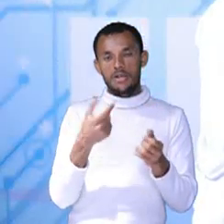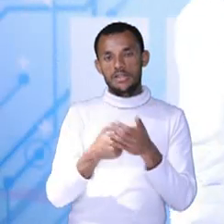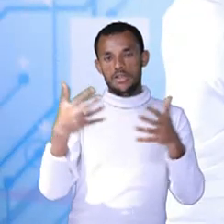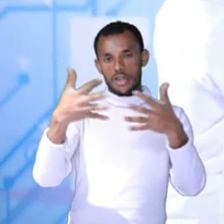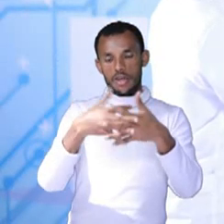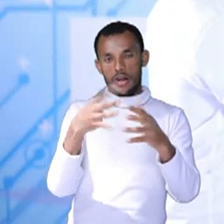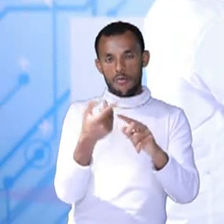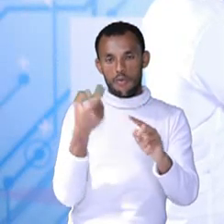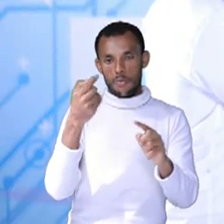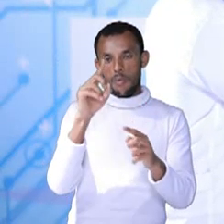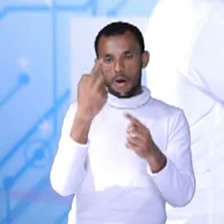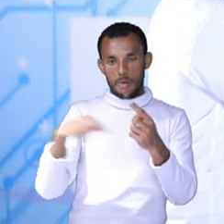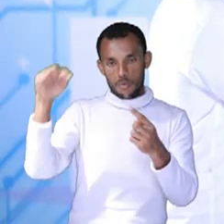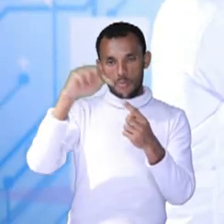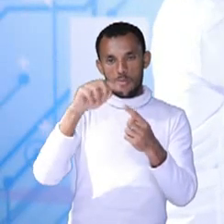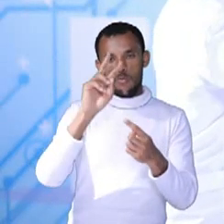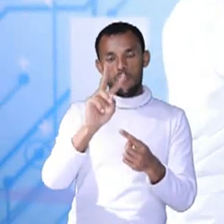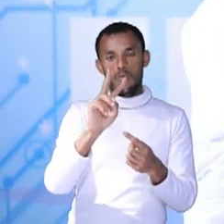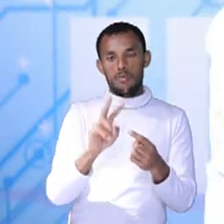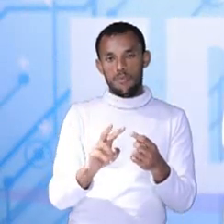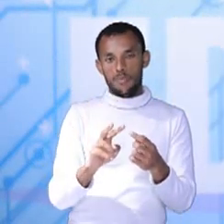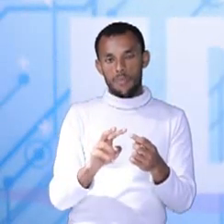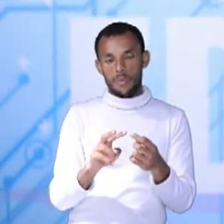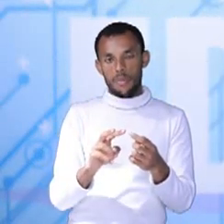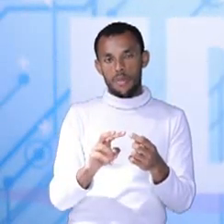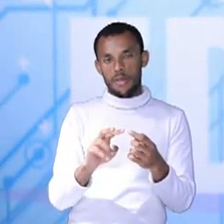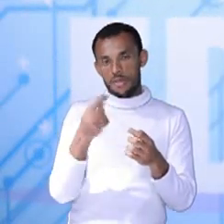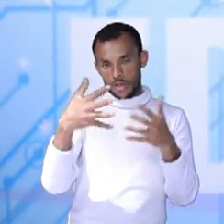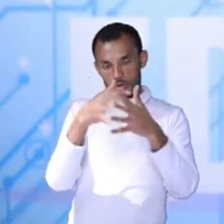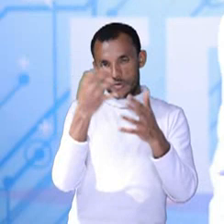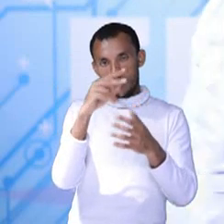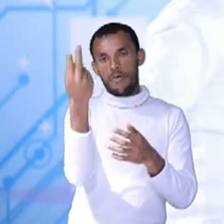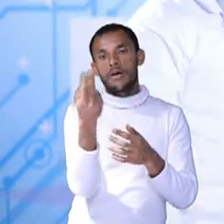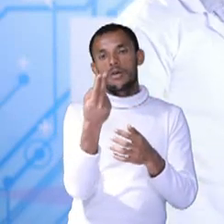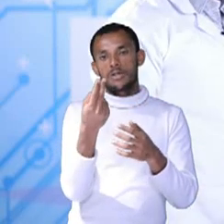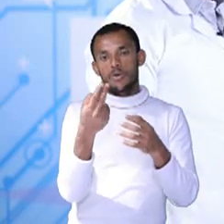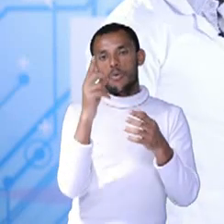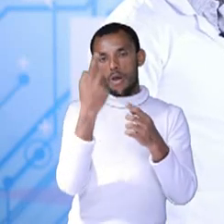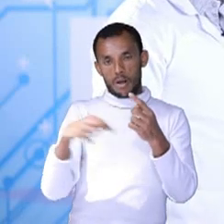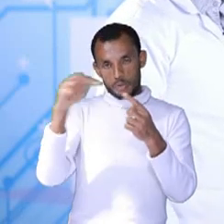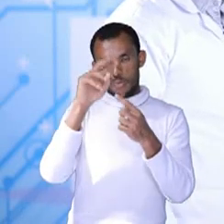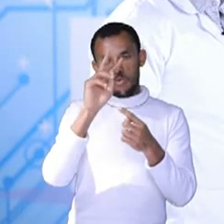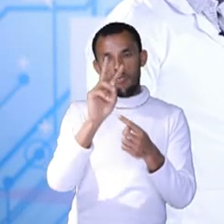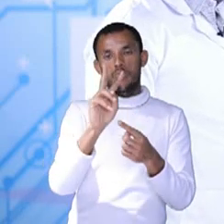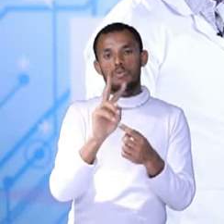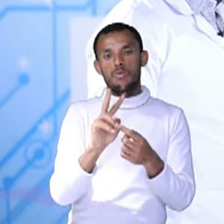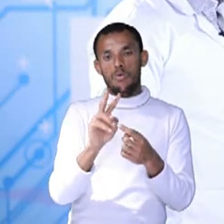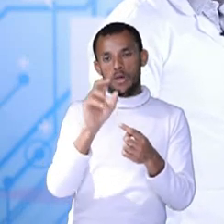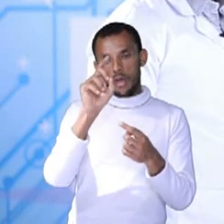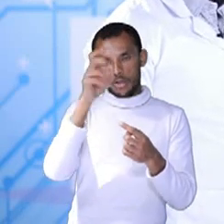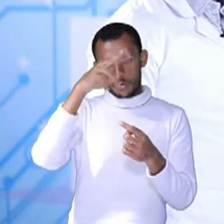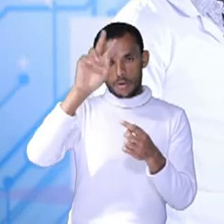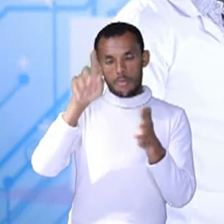integral from 1 up to 2, the integration of the function from 1 up to 2, x